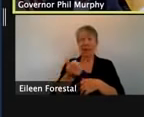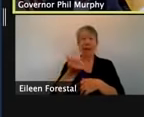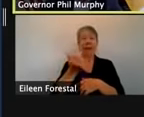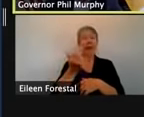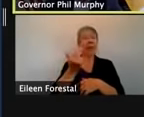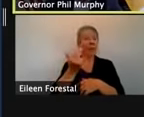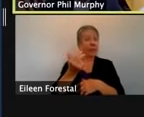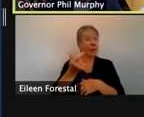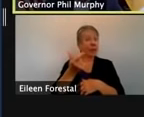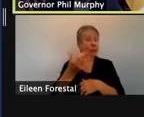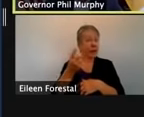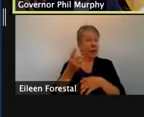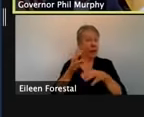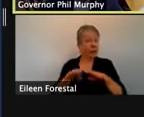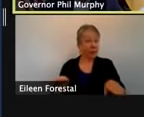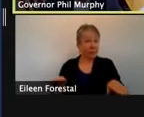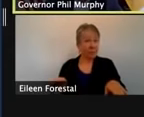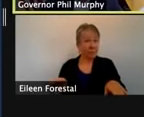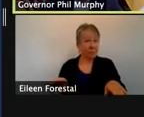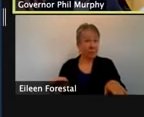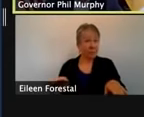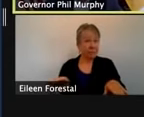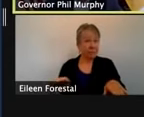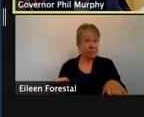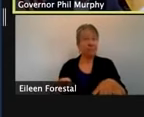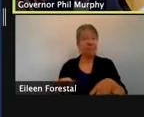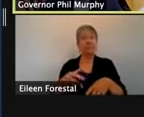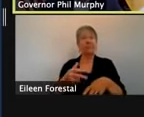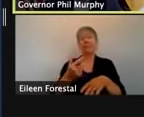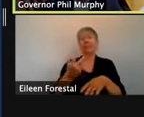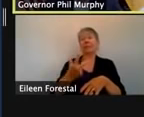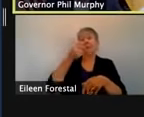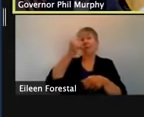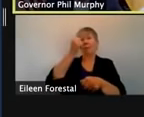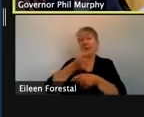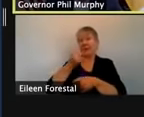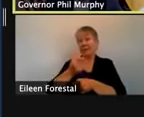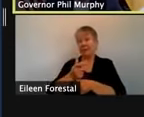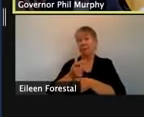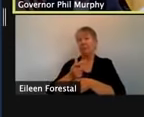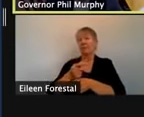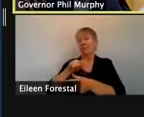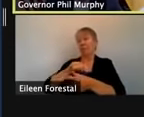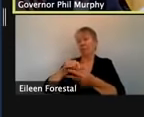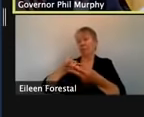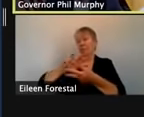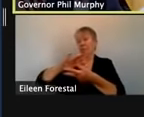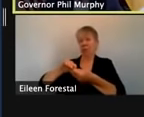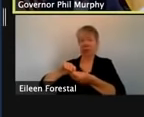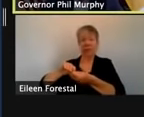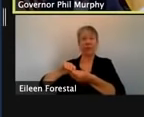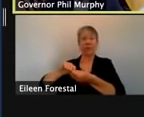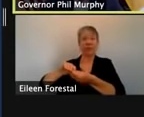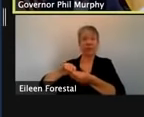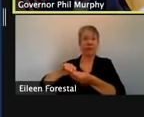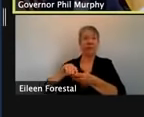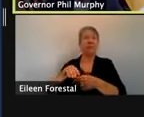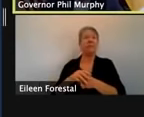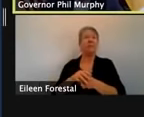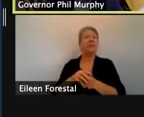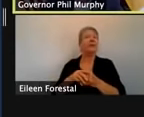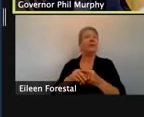siblings, brothers Richard and Gerard, and her sister Diane. And she's also survived by numerous nieces and